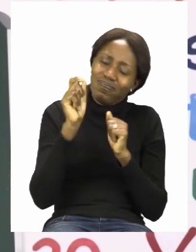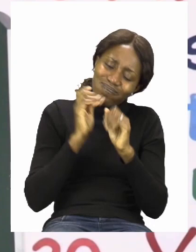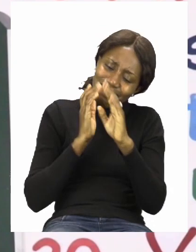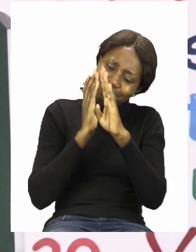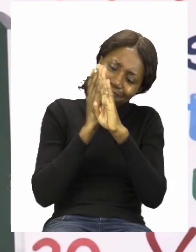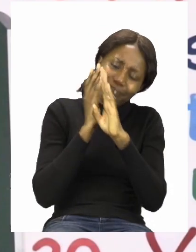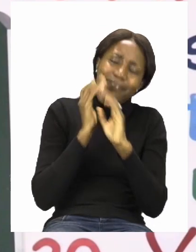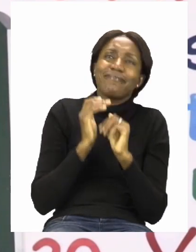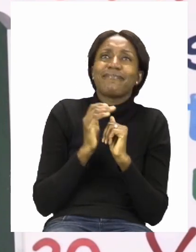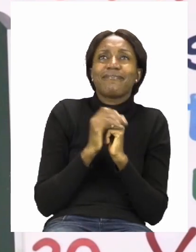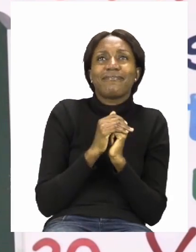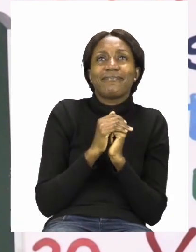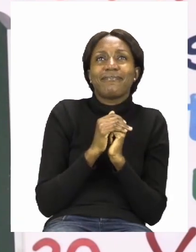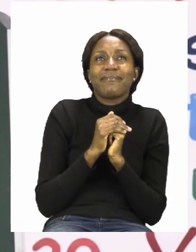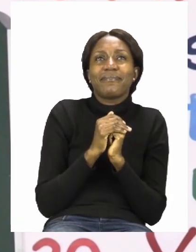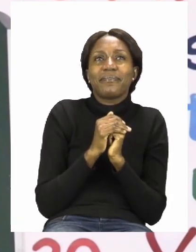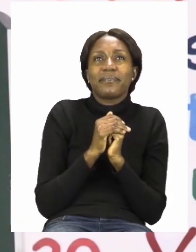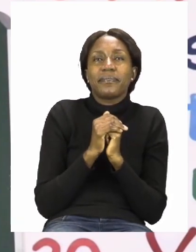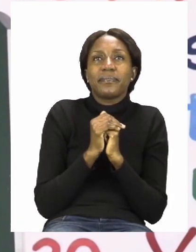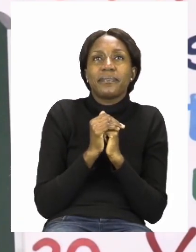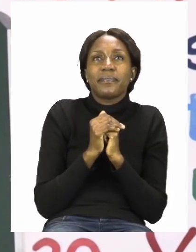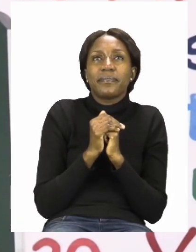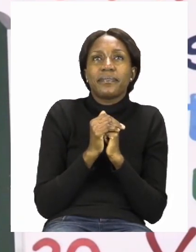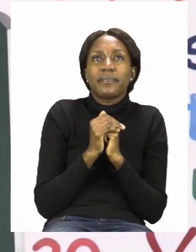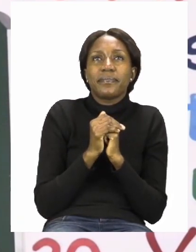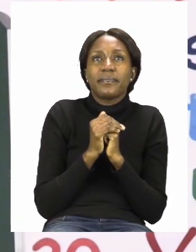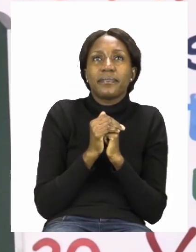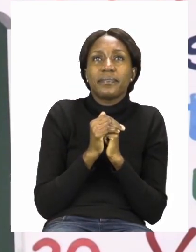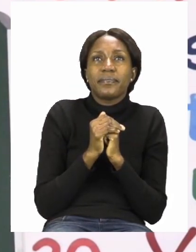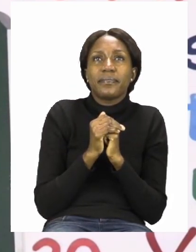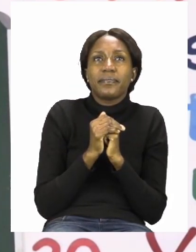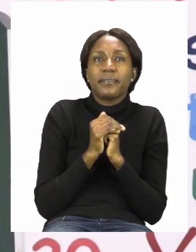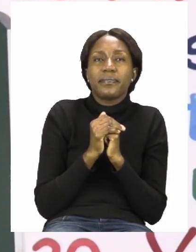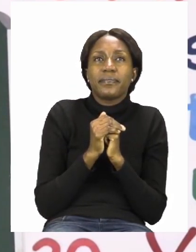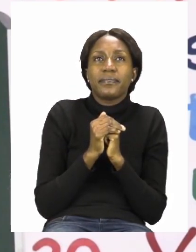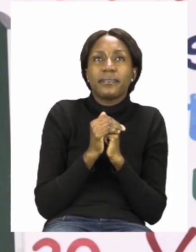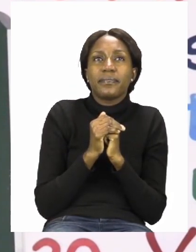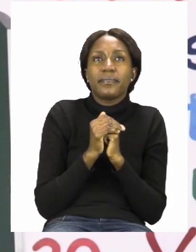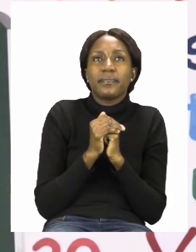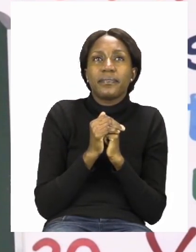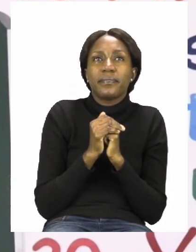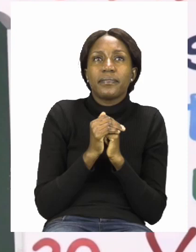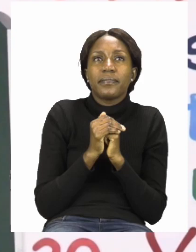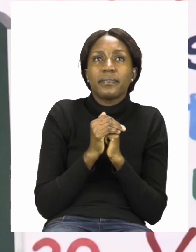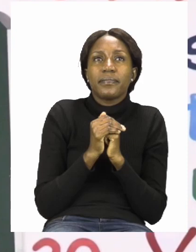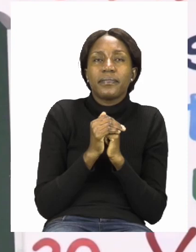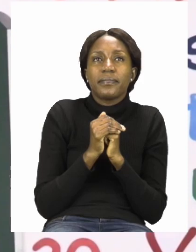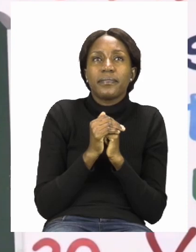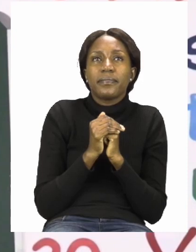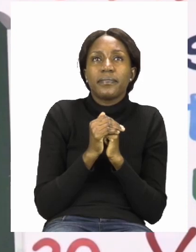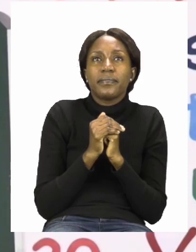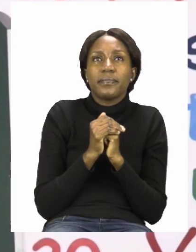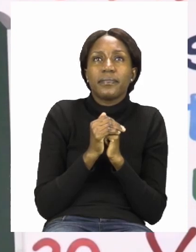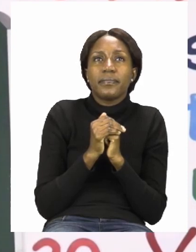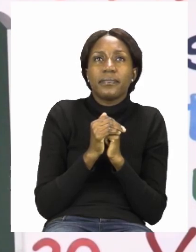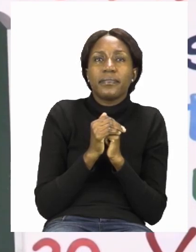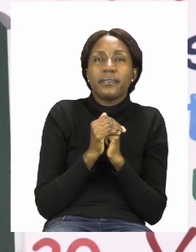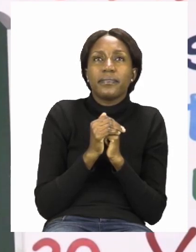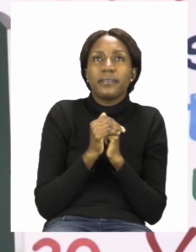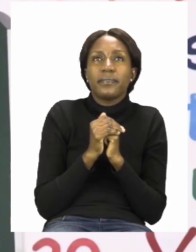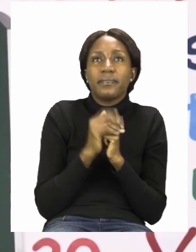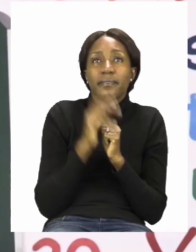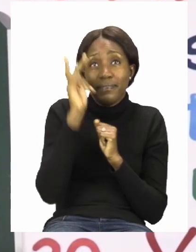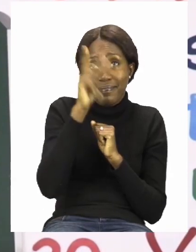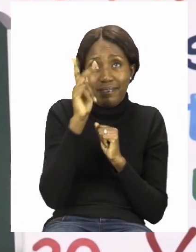line, the middle line. Because once it passes the middle line, we are no longer writing a small letter B. So let's